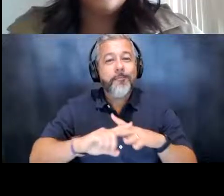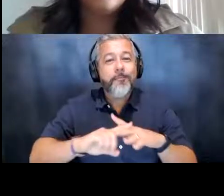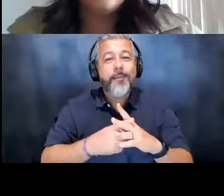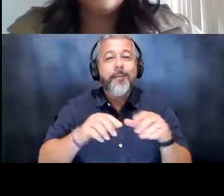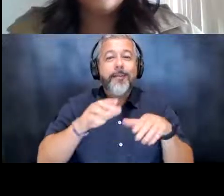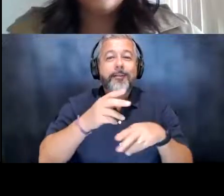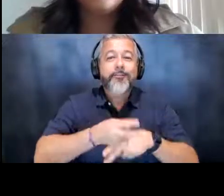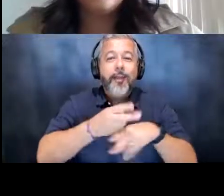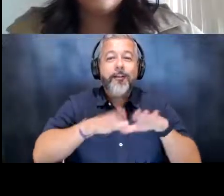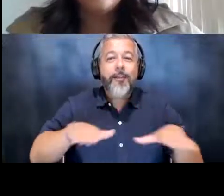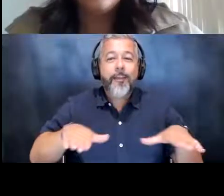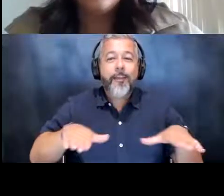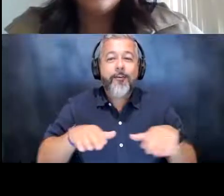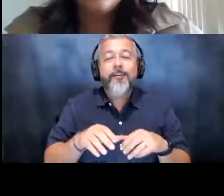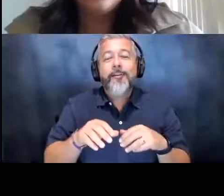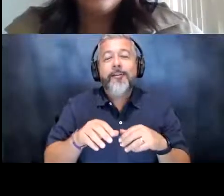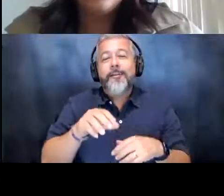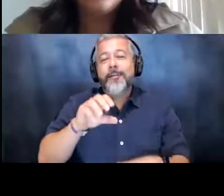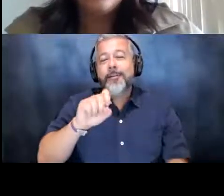Meeting.